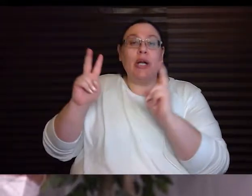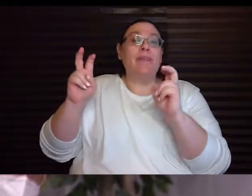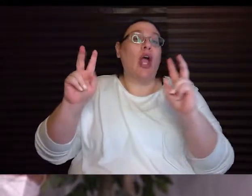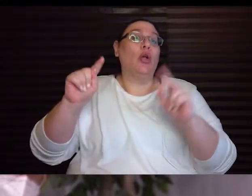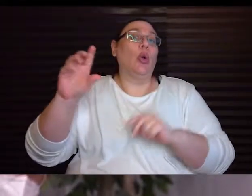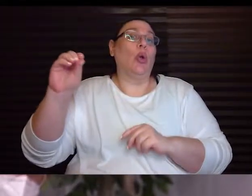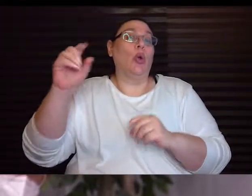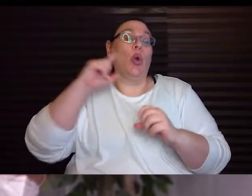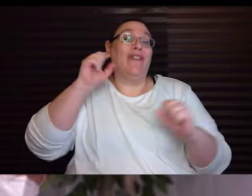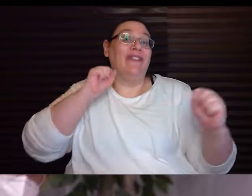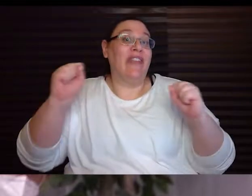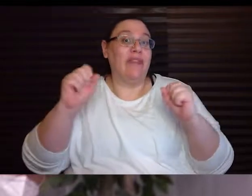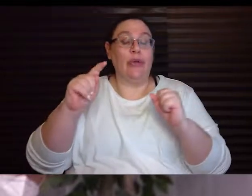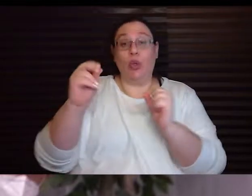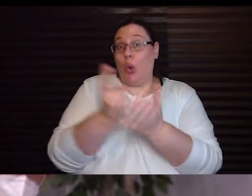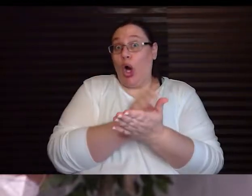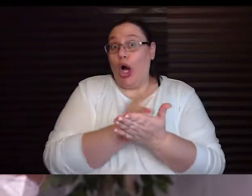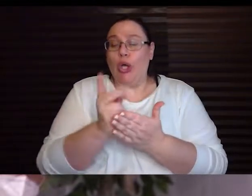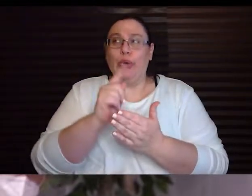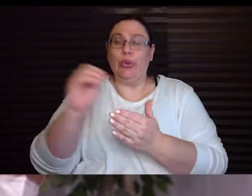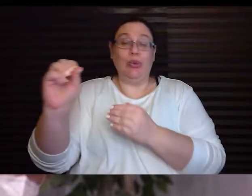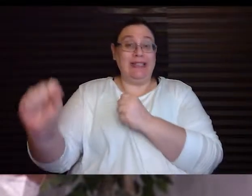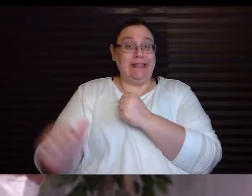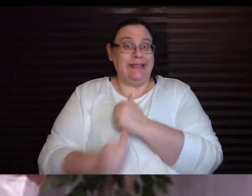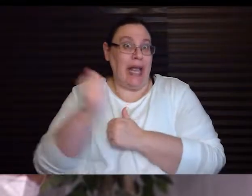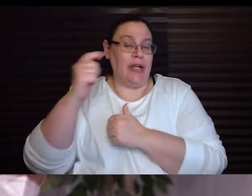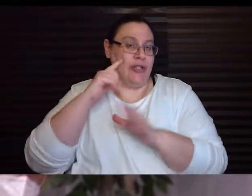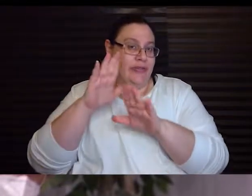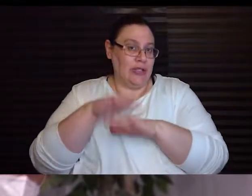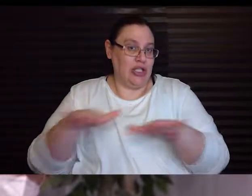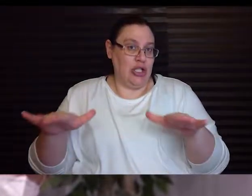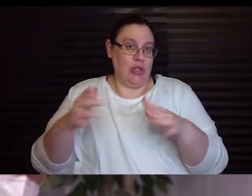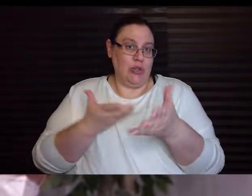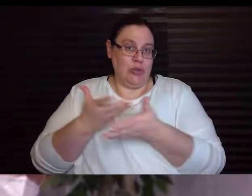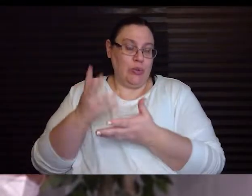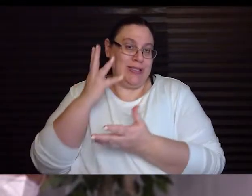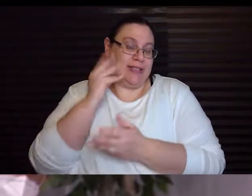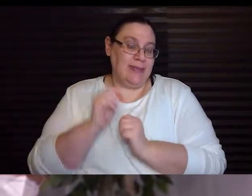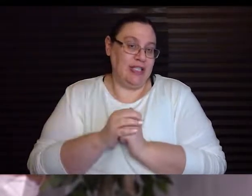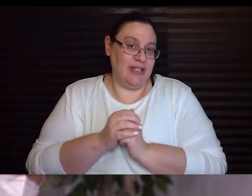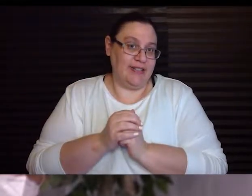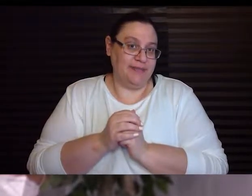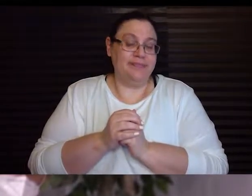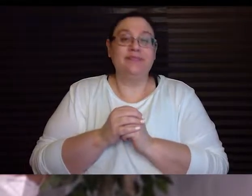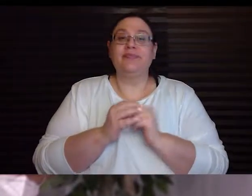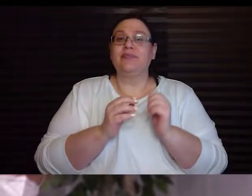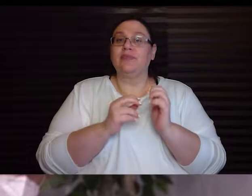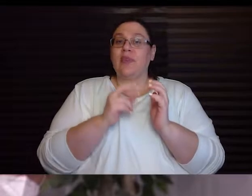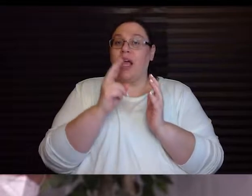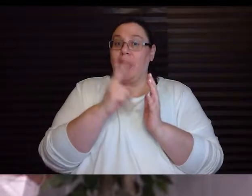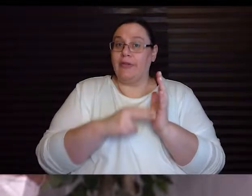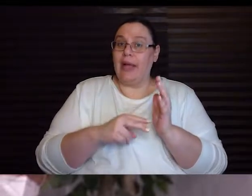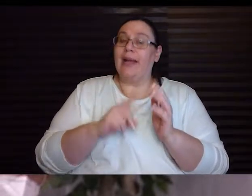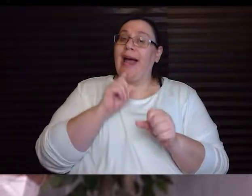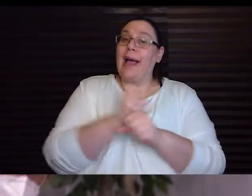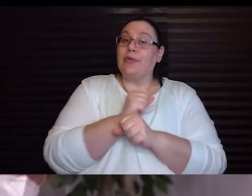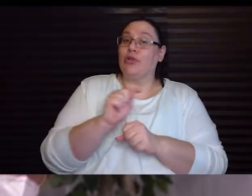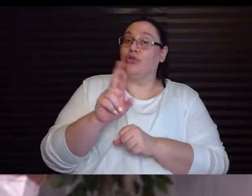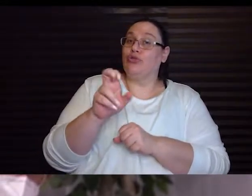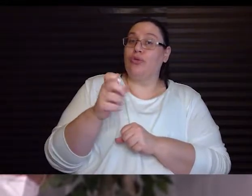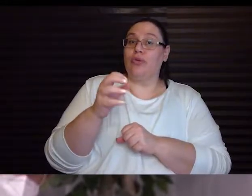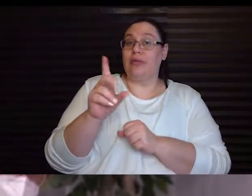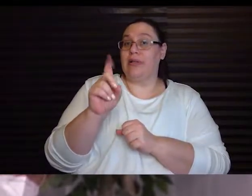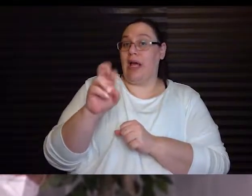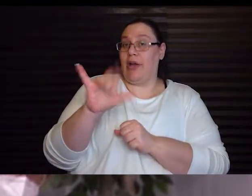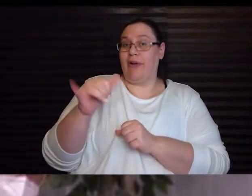too vivid, too honest, too dangerous for children to encounter. I read Absolutely True, Diary